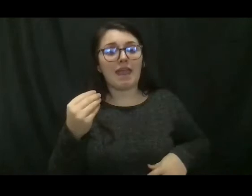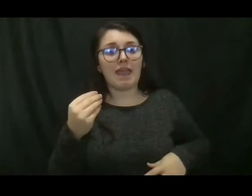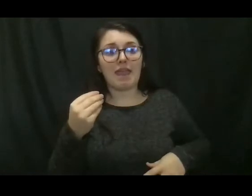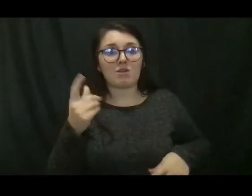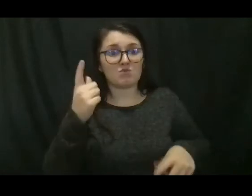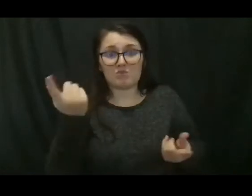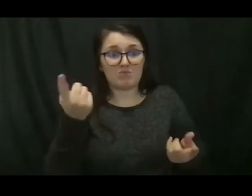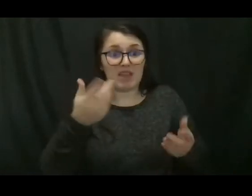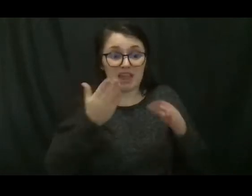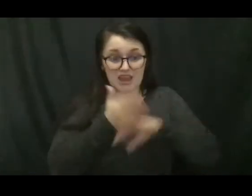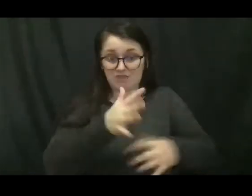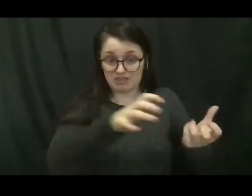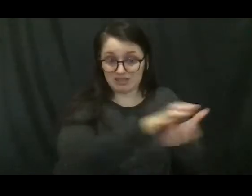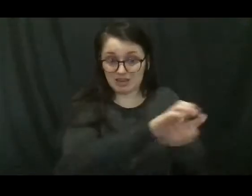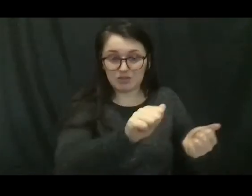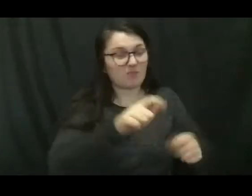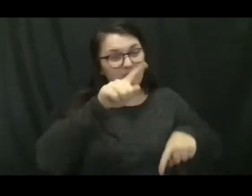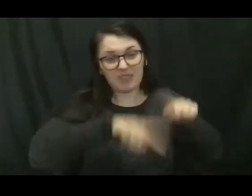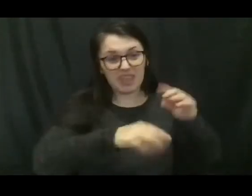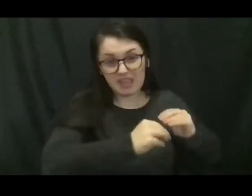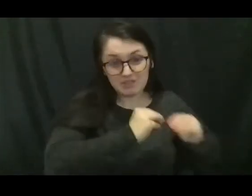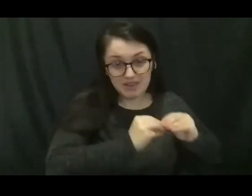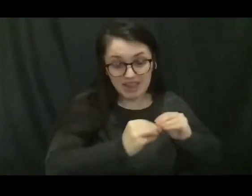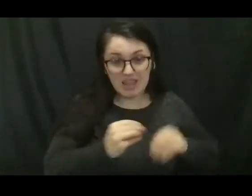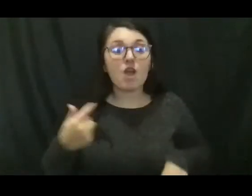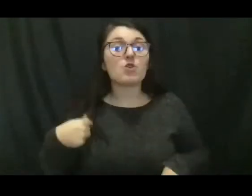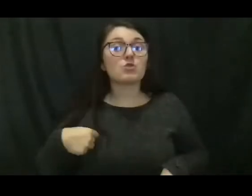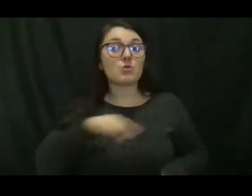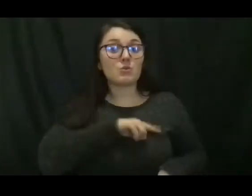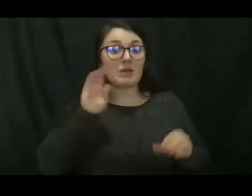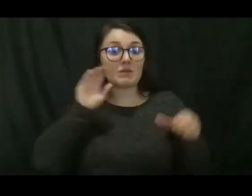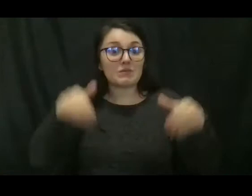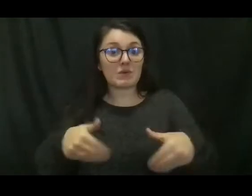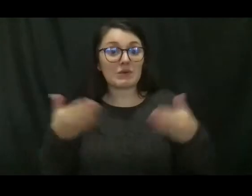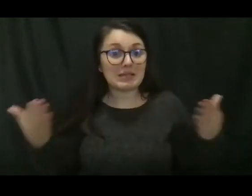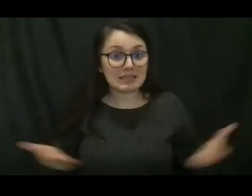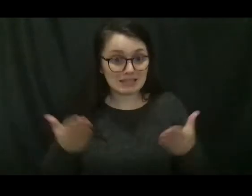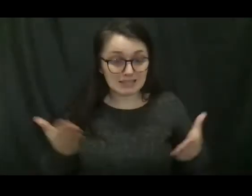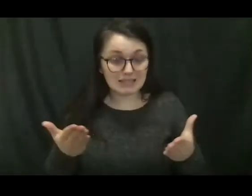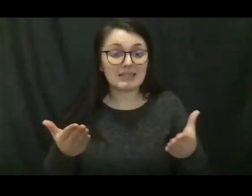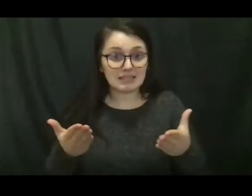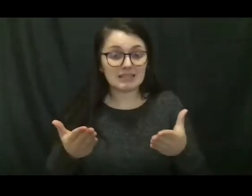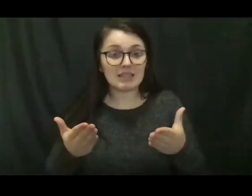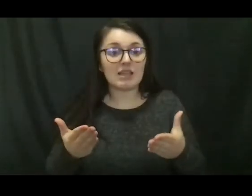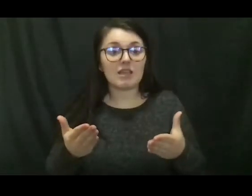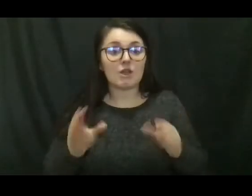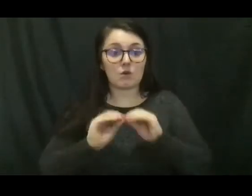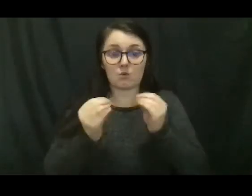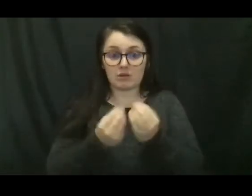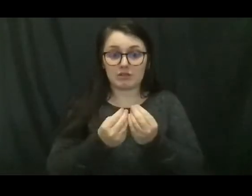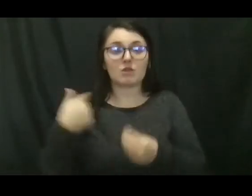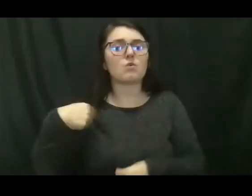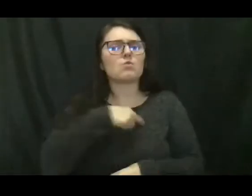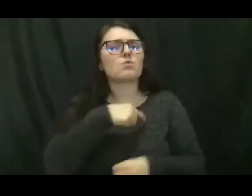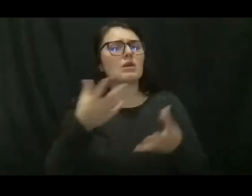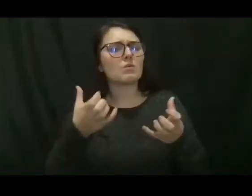repair. So that's really what we focus on here at Bring. We want to make better use of the stuff